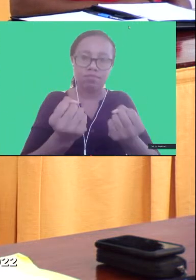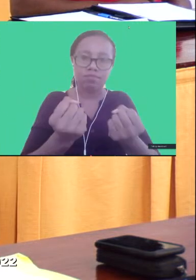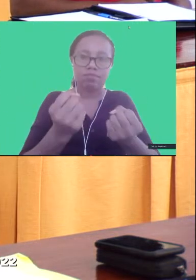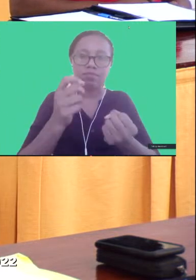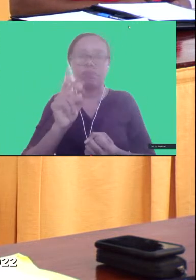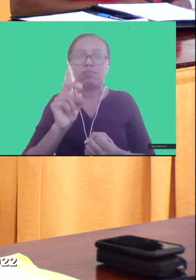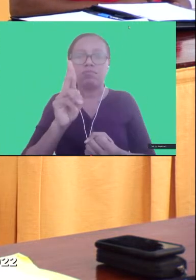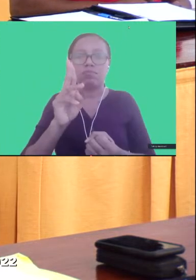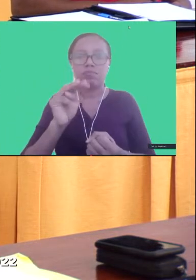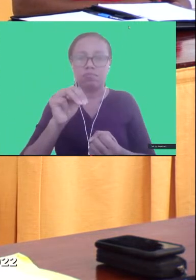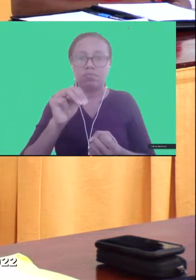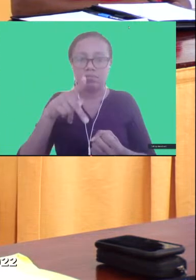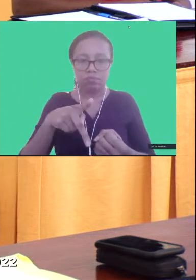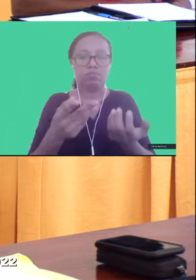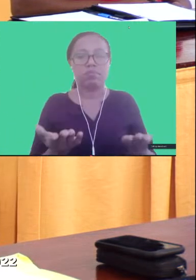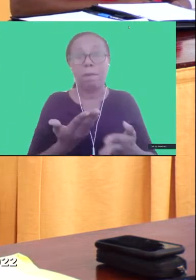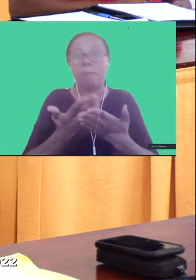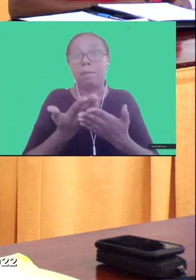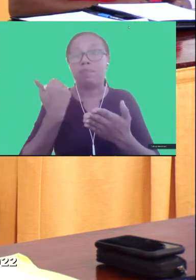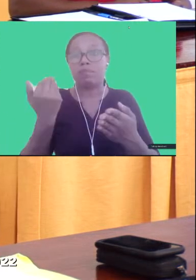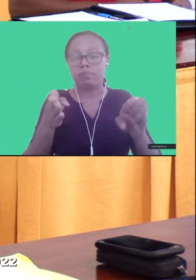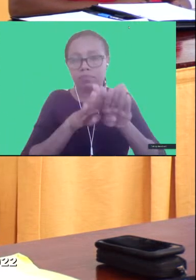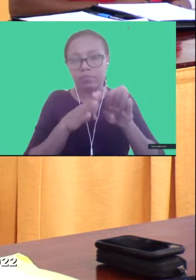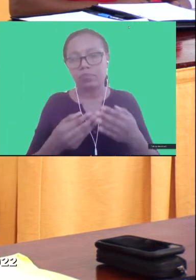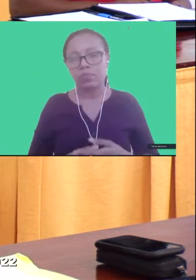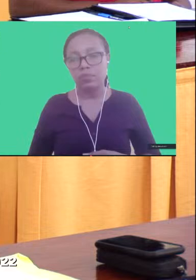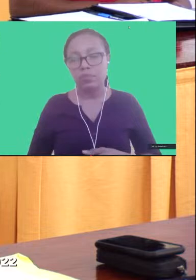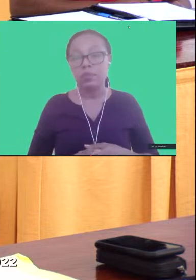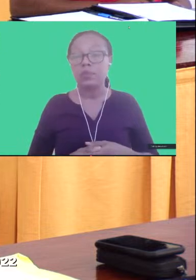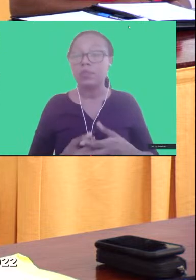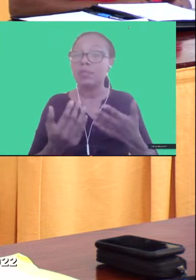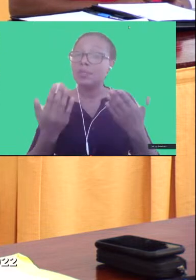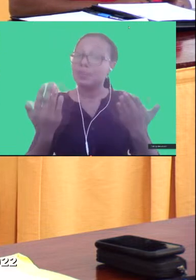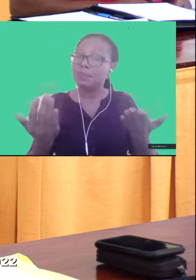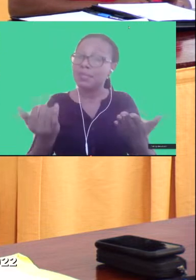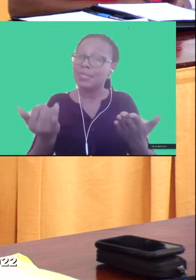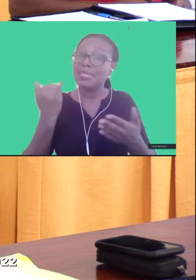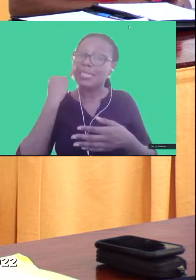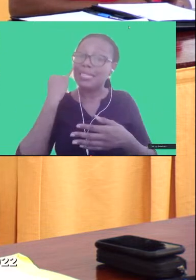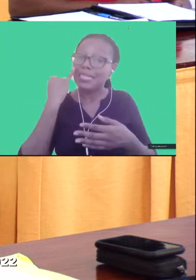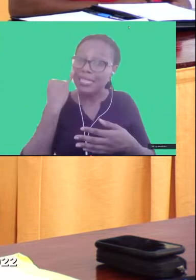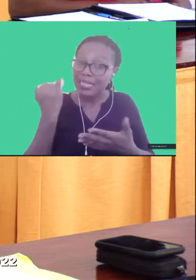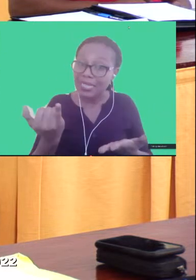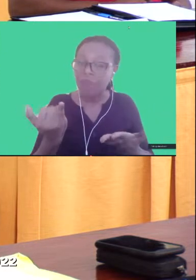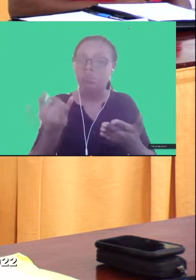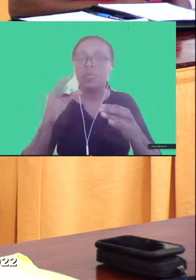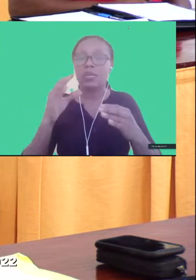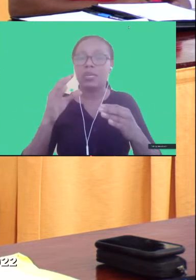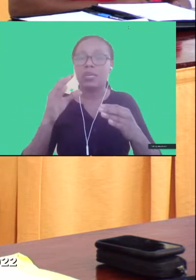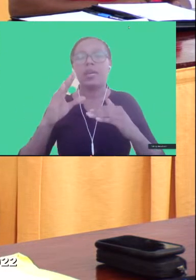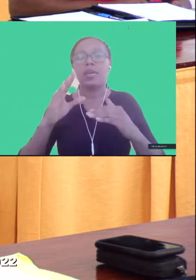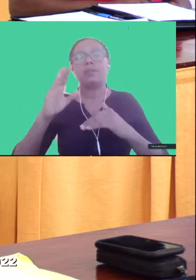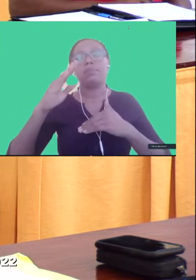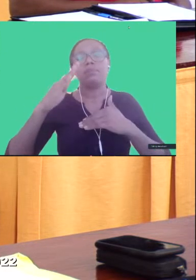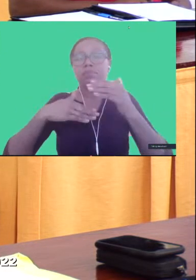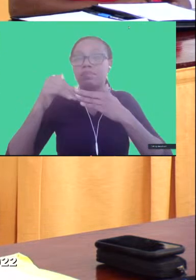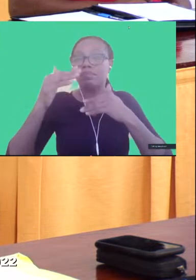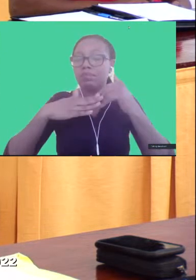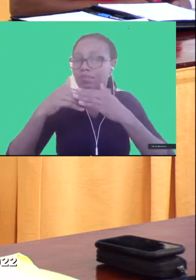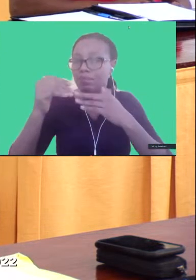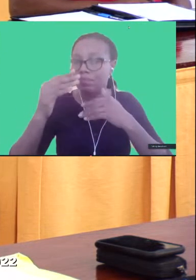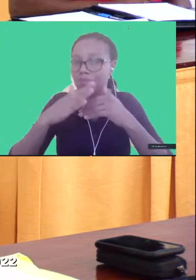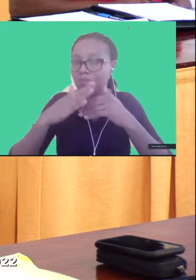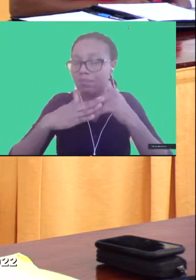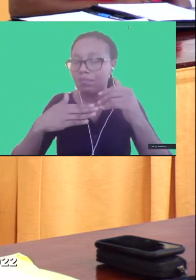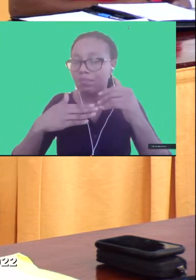had a facility where there could be some lighting along those zones where we want to have people vending,